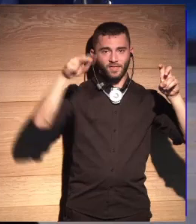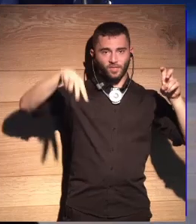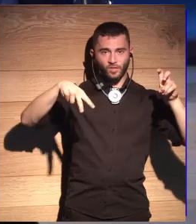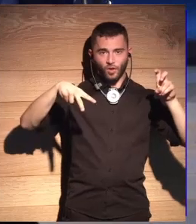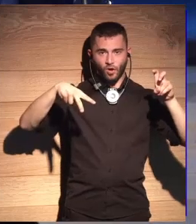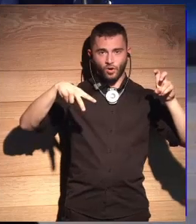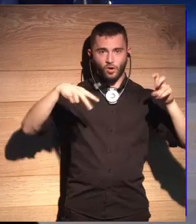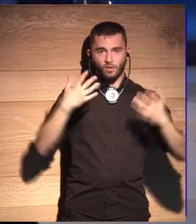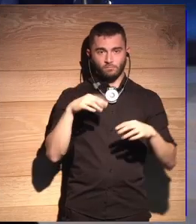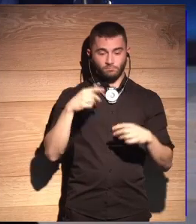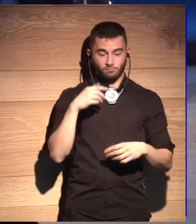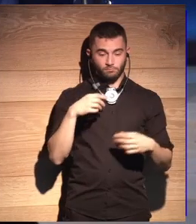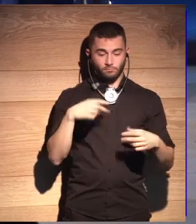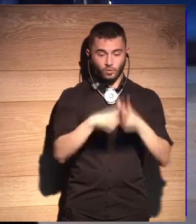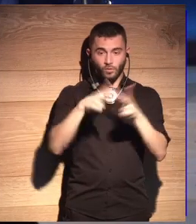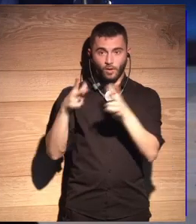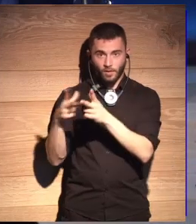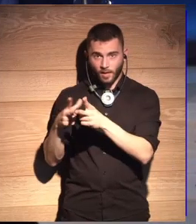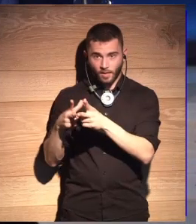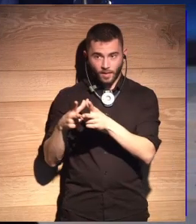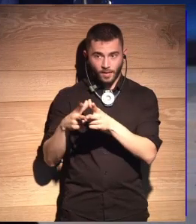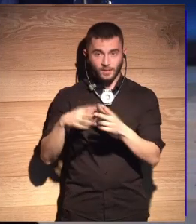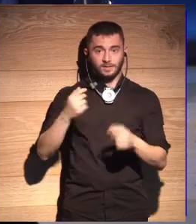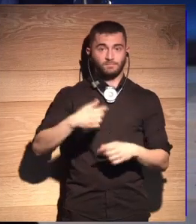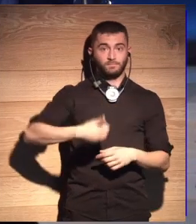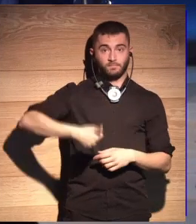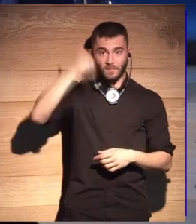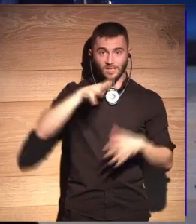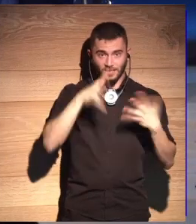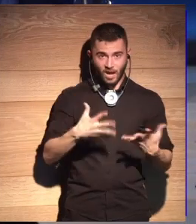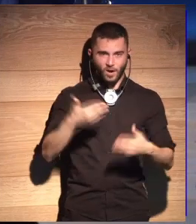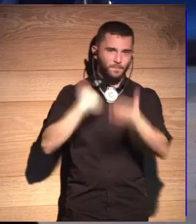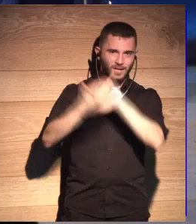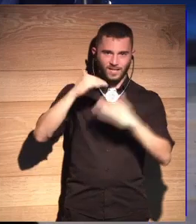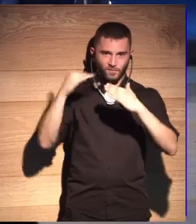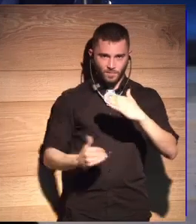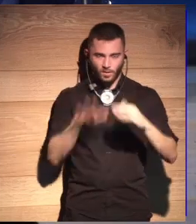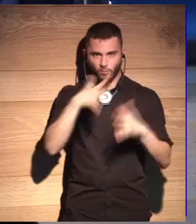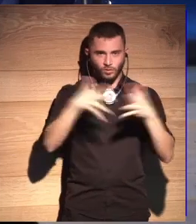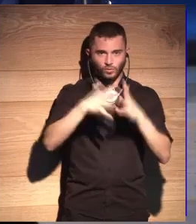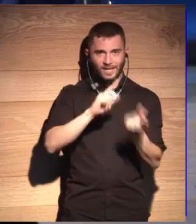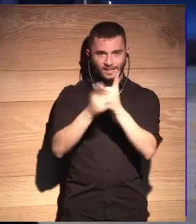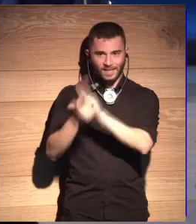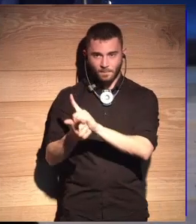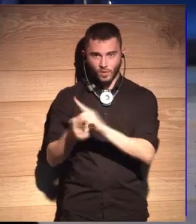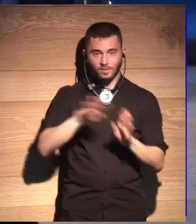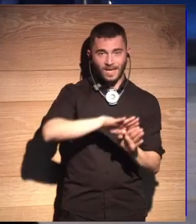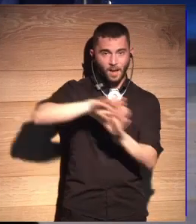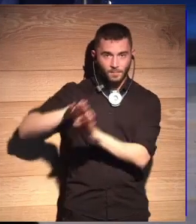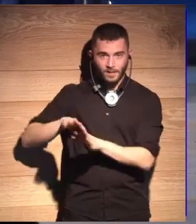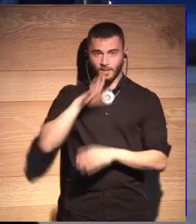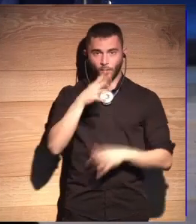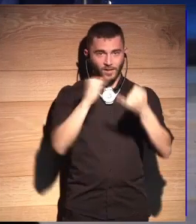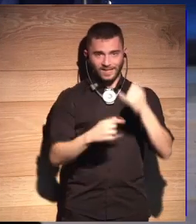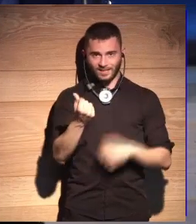polarization. It is obvious that our societies are much more polarized than in the past, not just because of these huge structural changes that we